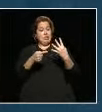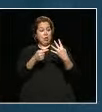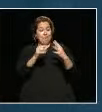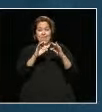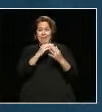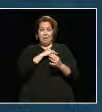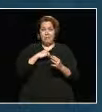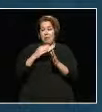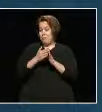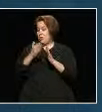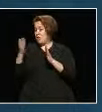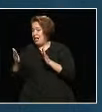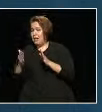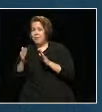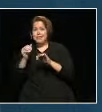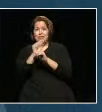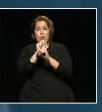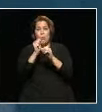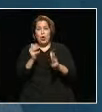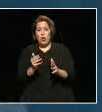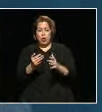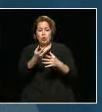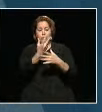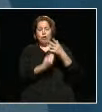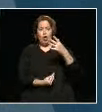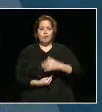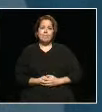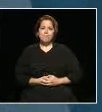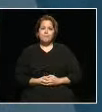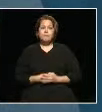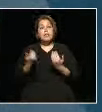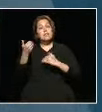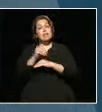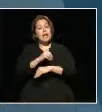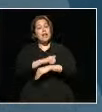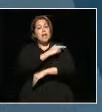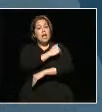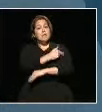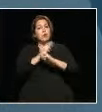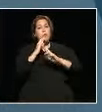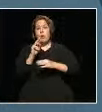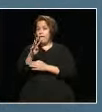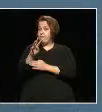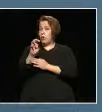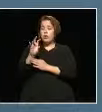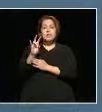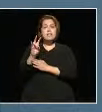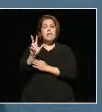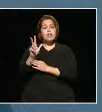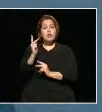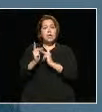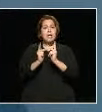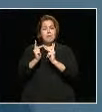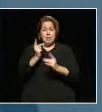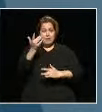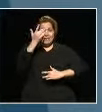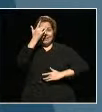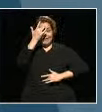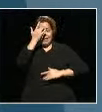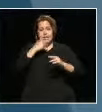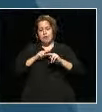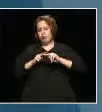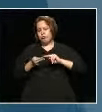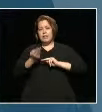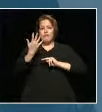family members, neighbors, colleagues who we've lost. Tonight in the hospital is reporting 473 people in the hospital, which is